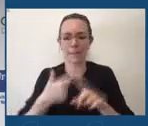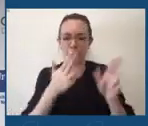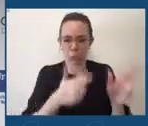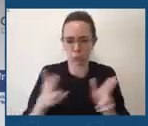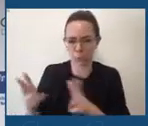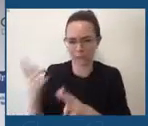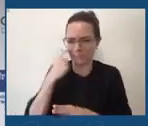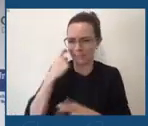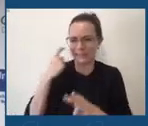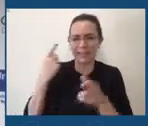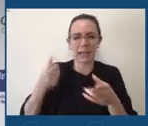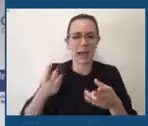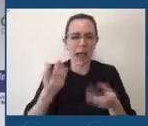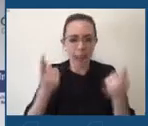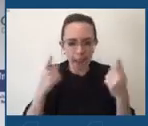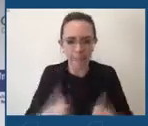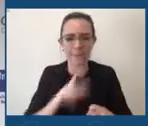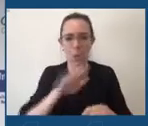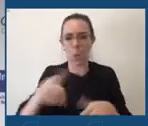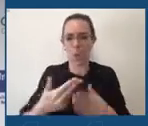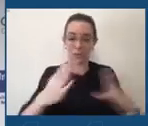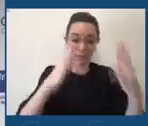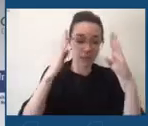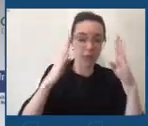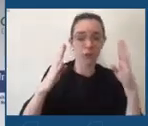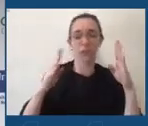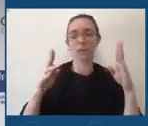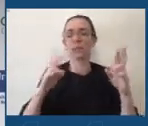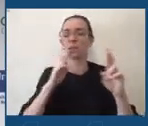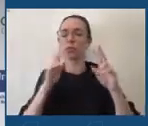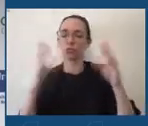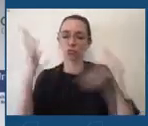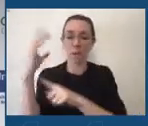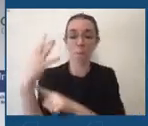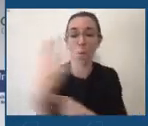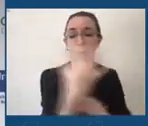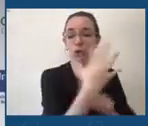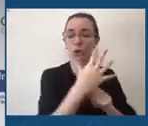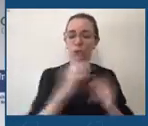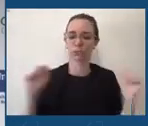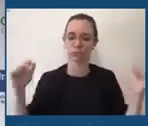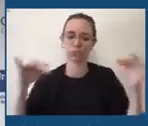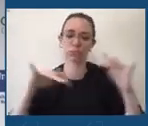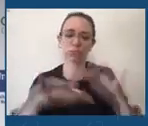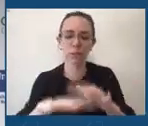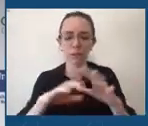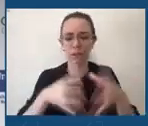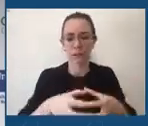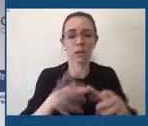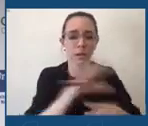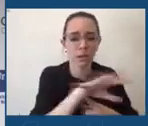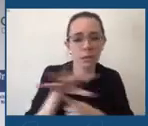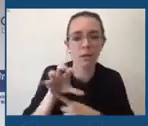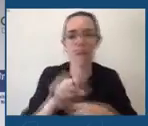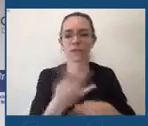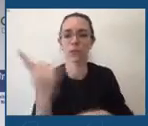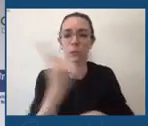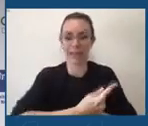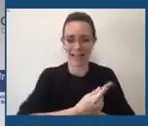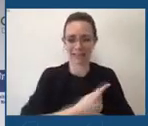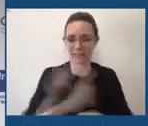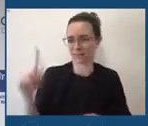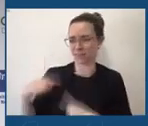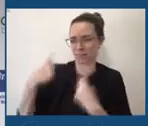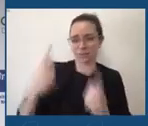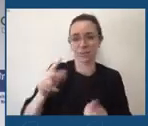the attention and all the reporters go there and there's attention for a couple days until the next one and the next one. There's been 230 mass